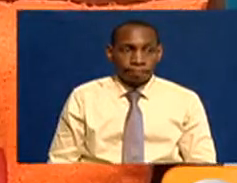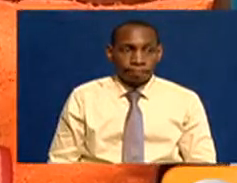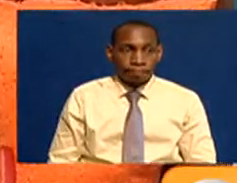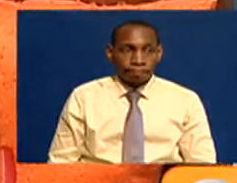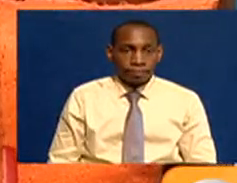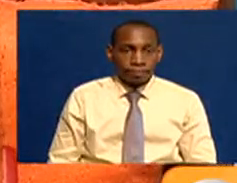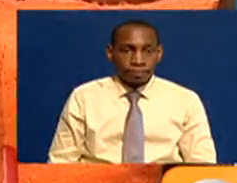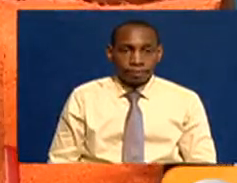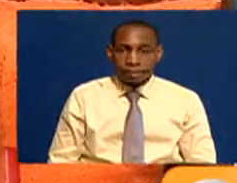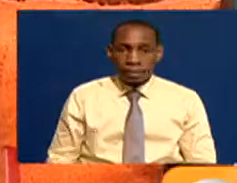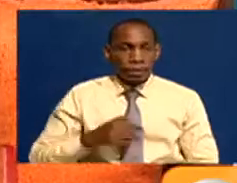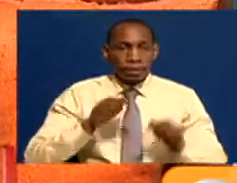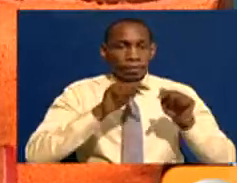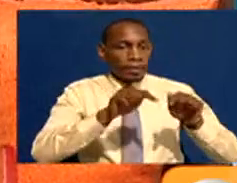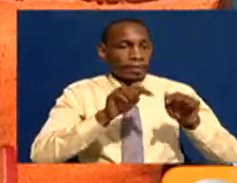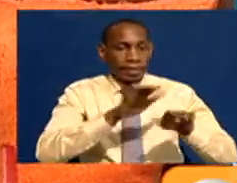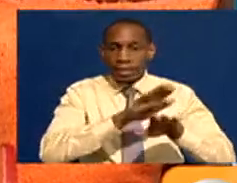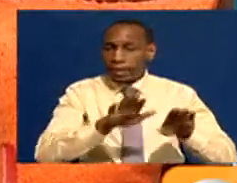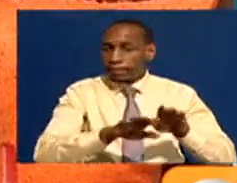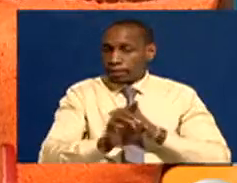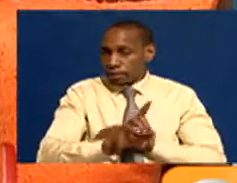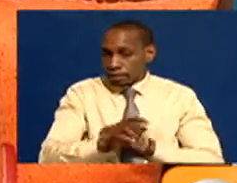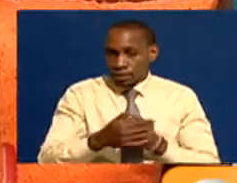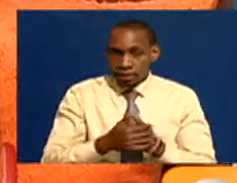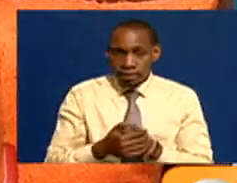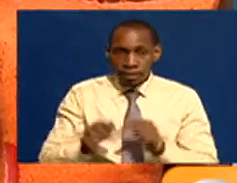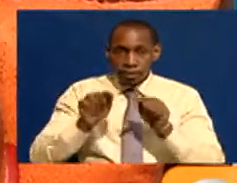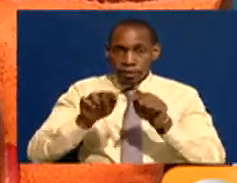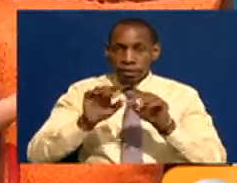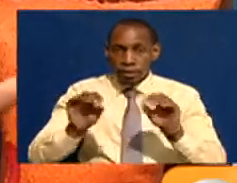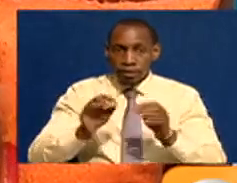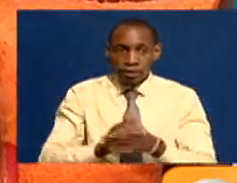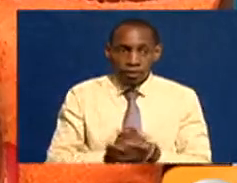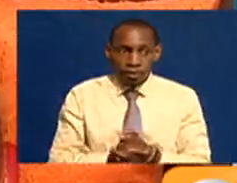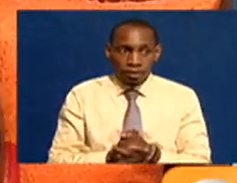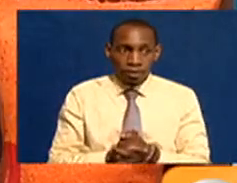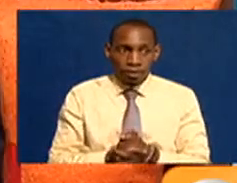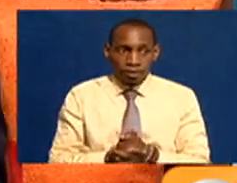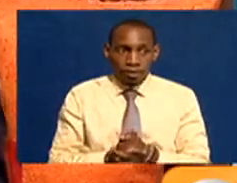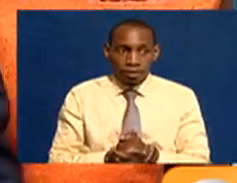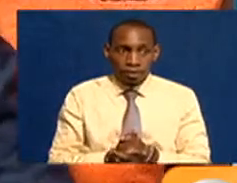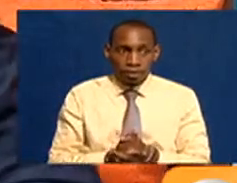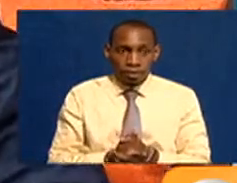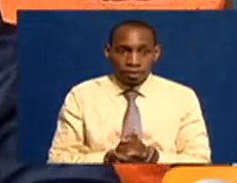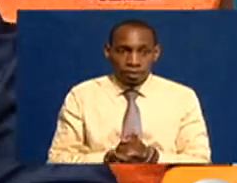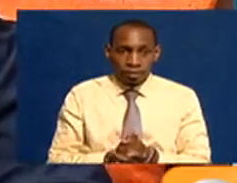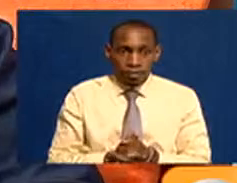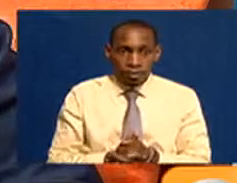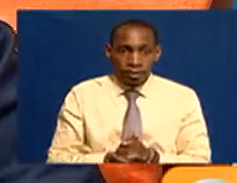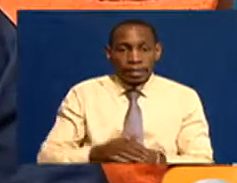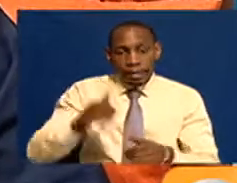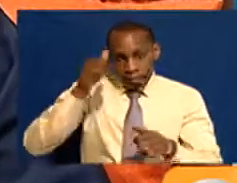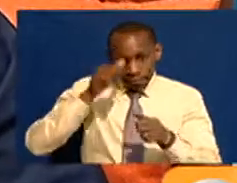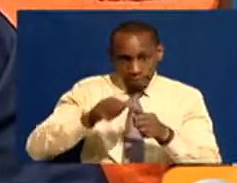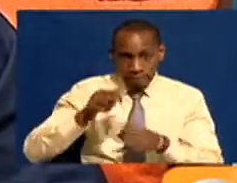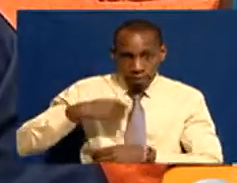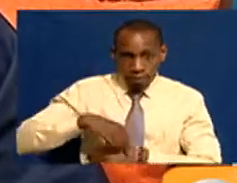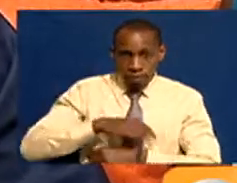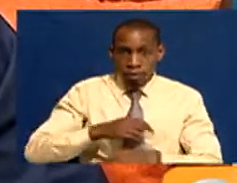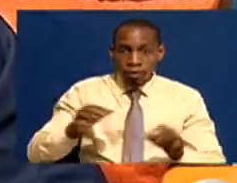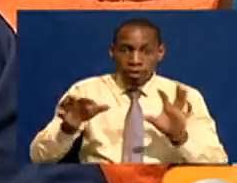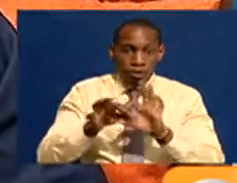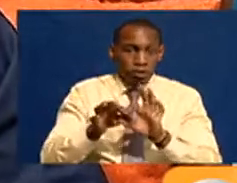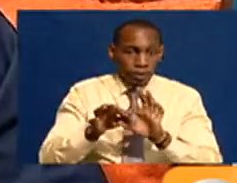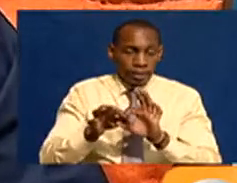we were not critical of everything. We did not criticize the whole lot of things. Remember, we were part of